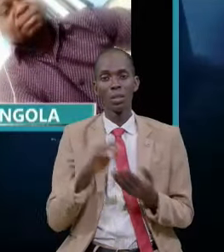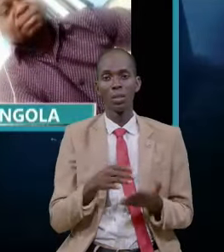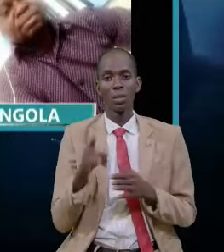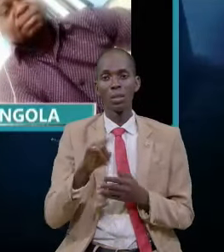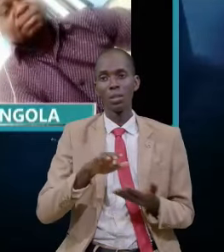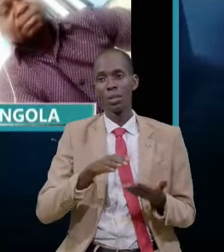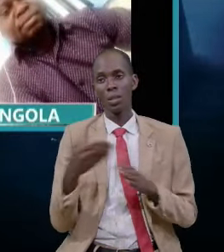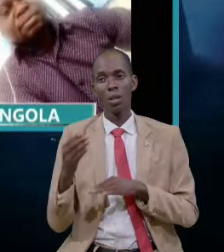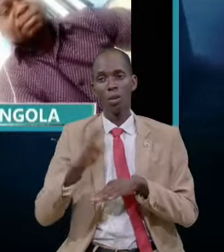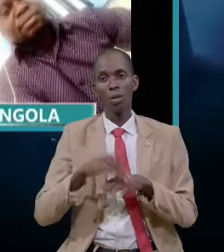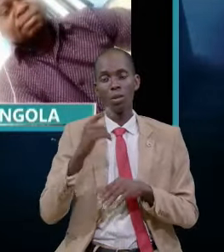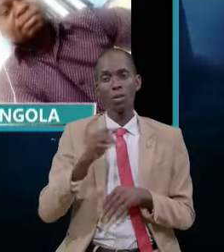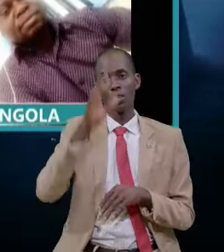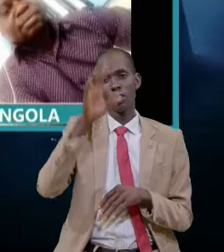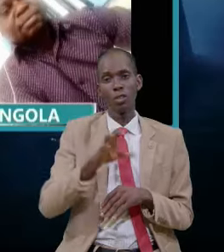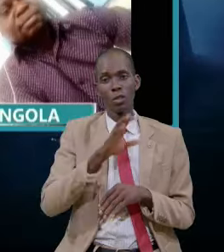cross,